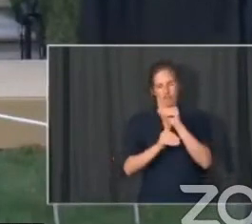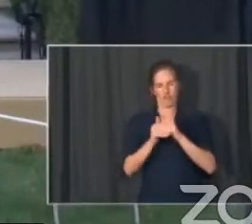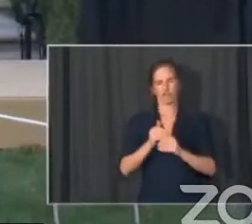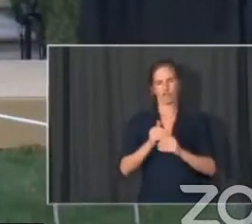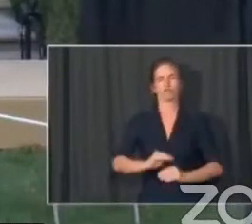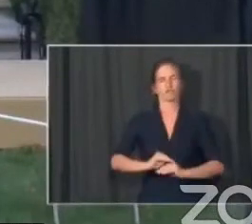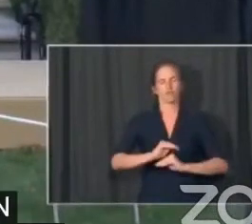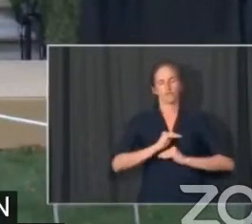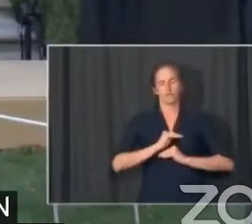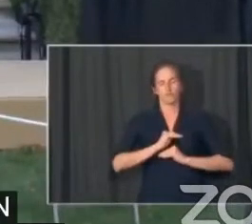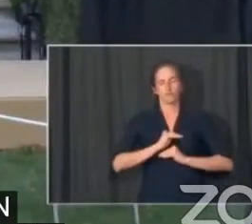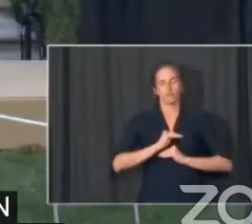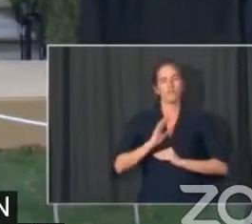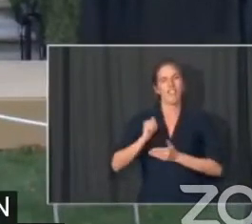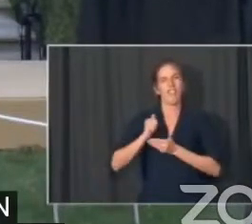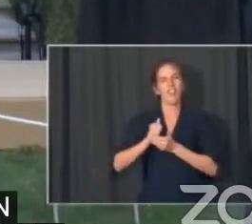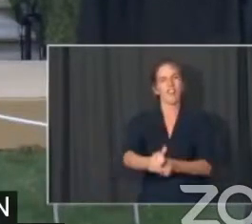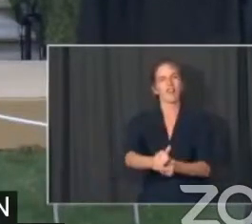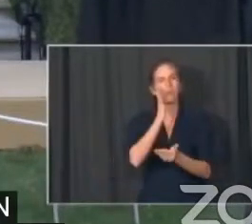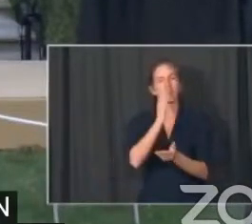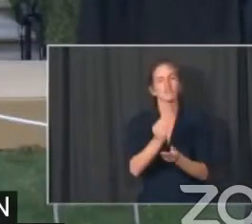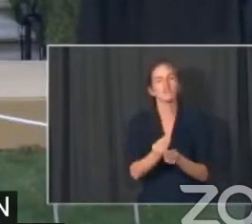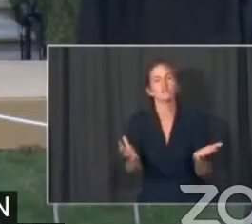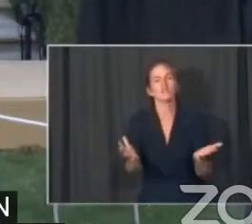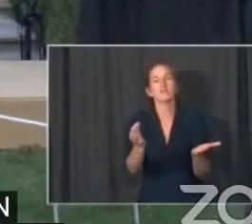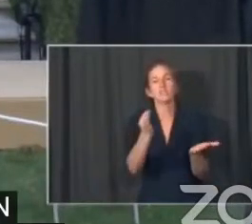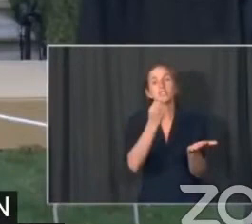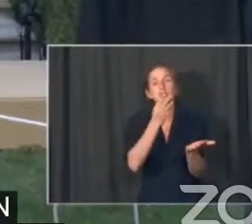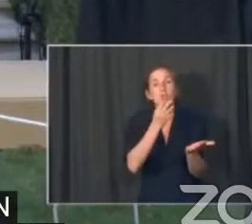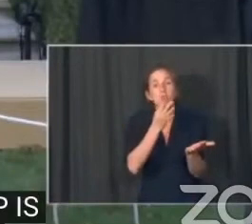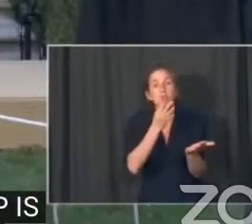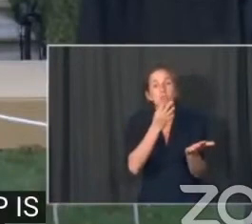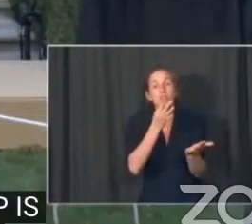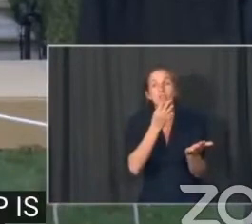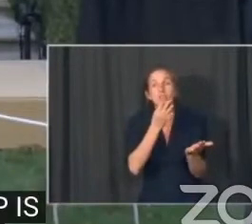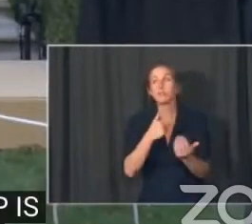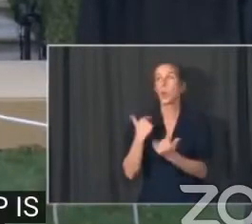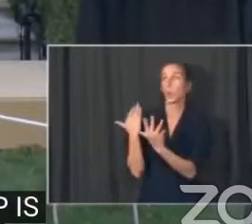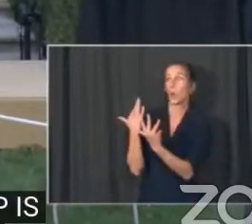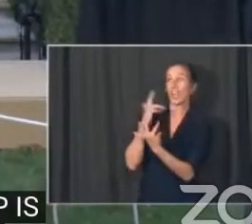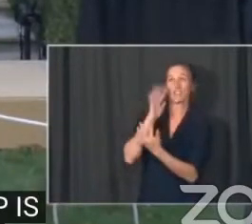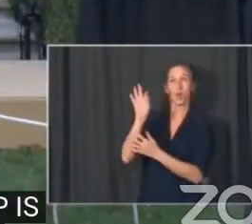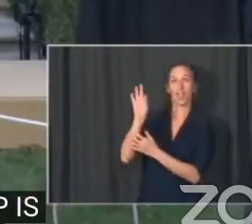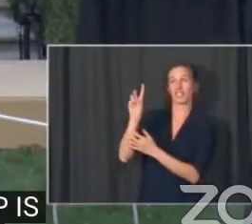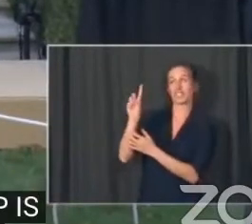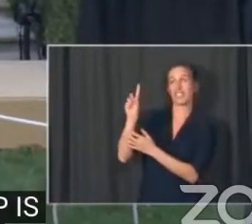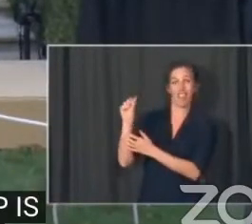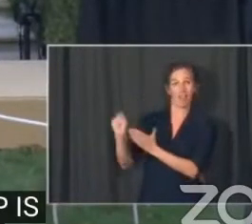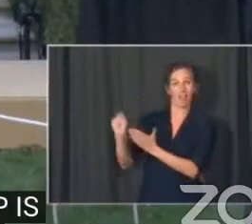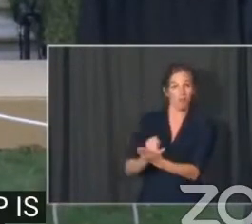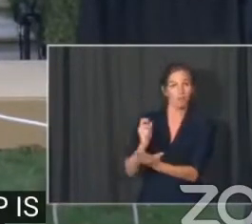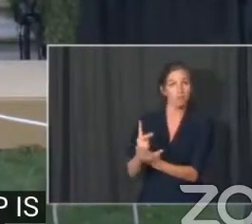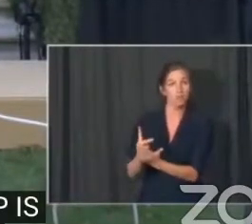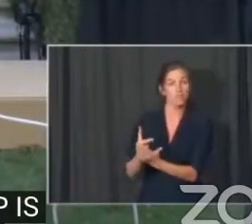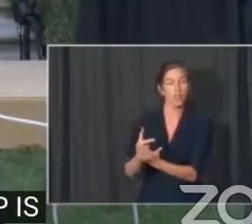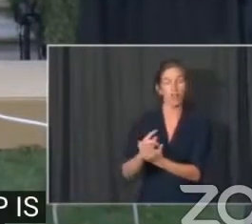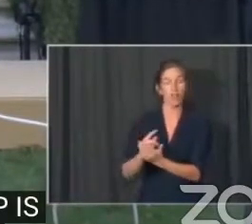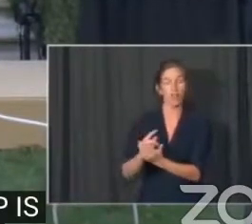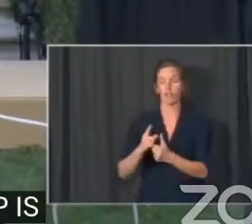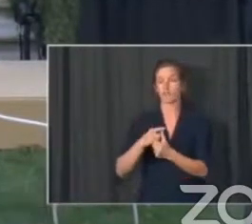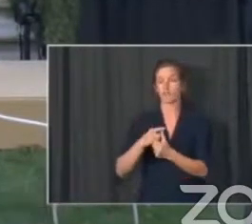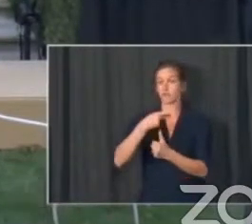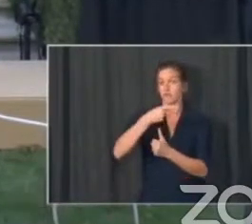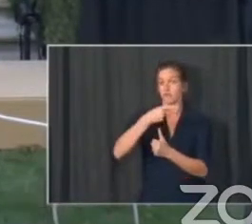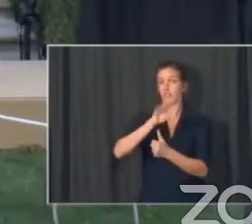is on the way. no, y como le hemos dicho That antes, literally señor pending presidente, FDA approval of the Pfizer vaccine, las and noticias de perhaps esta very semana